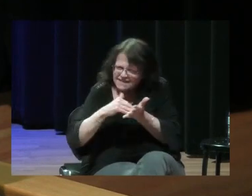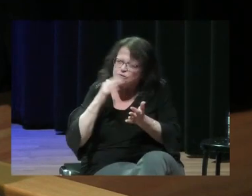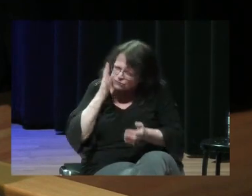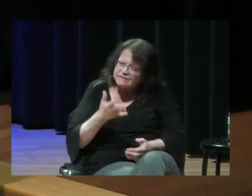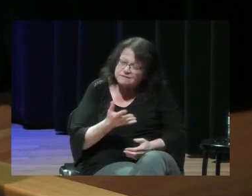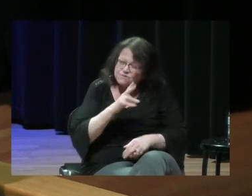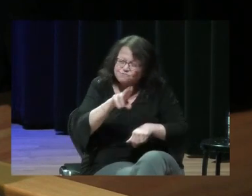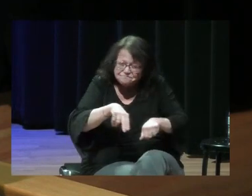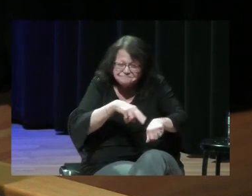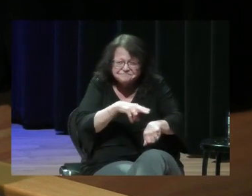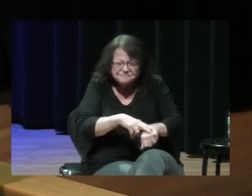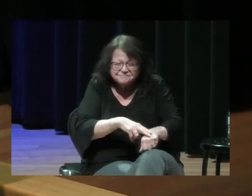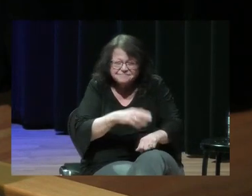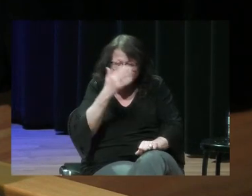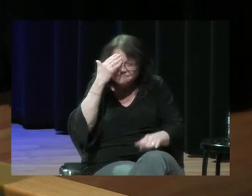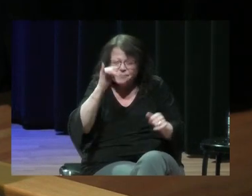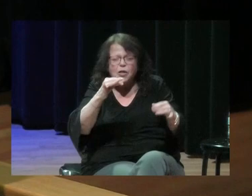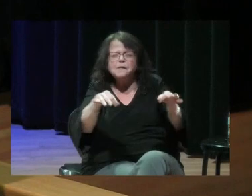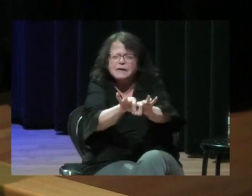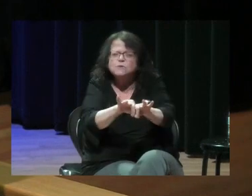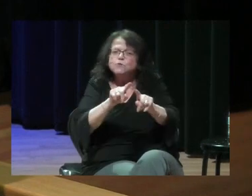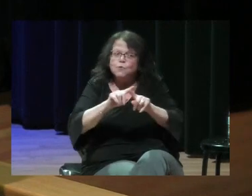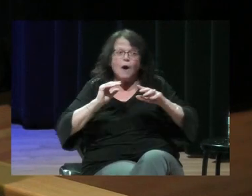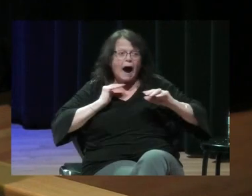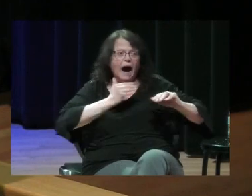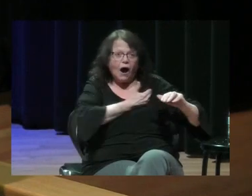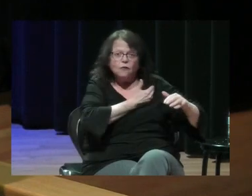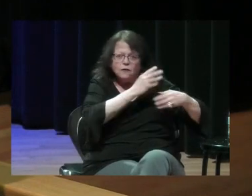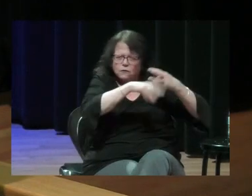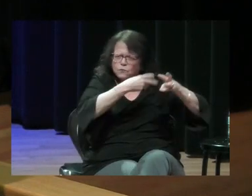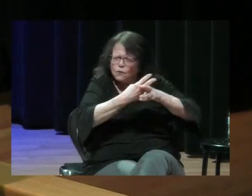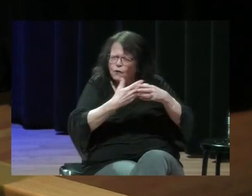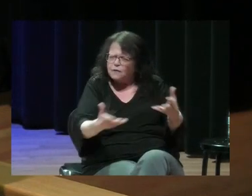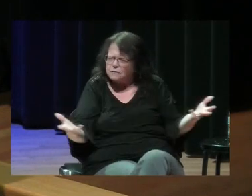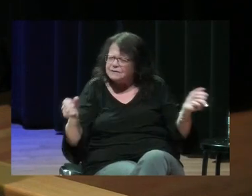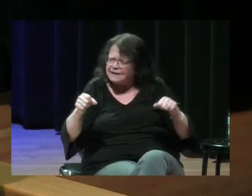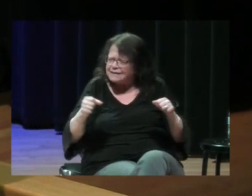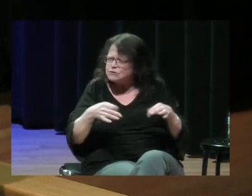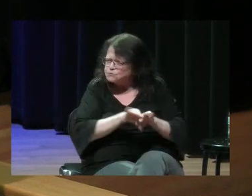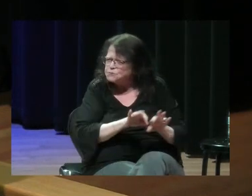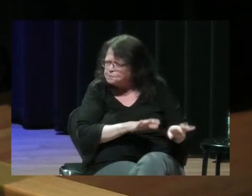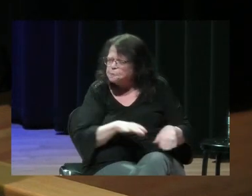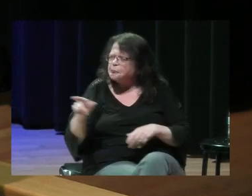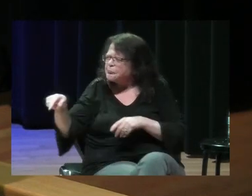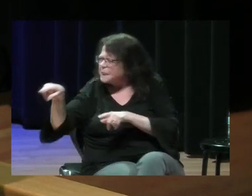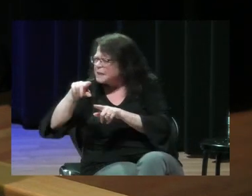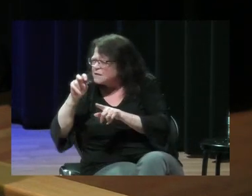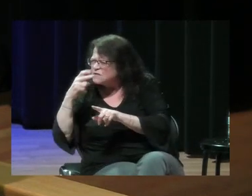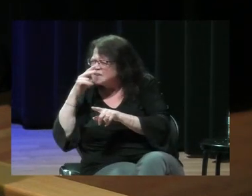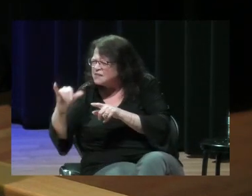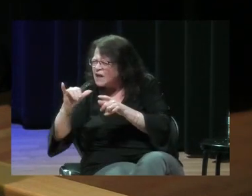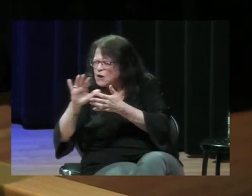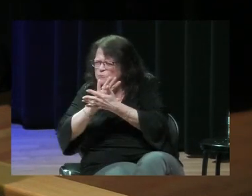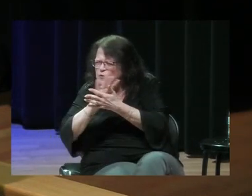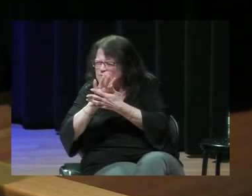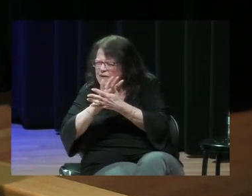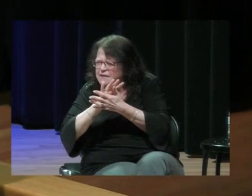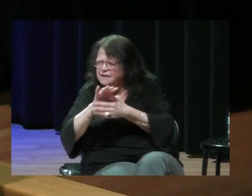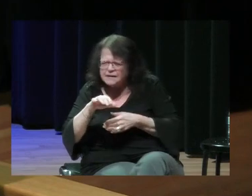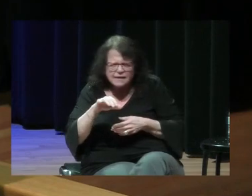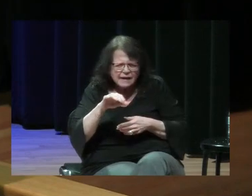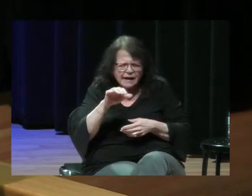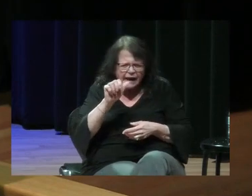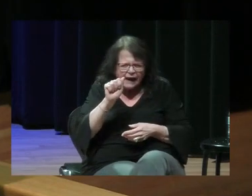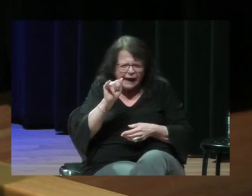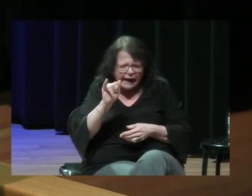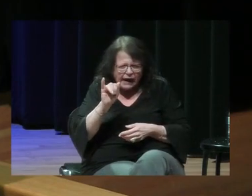is incredibly essential to our work as citizens. Have any of y'all seen the movie Air about Michael Jordan? This movie was made for me.